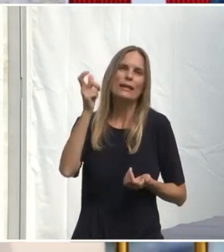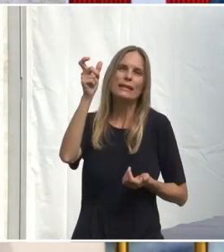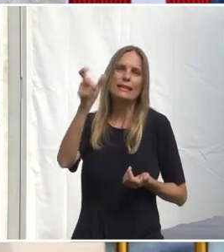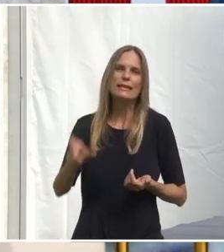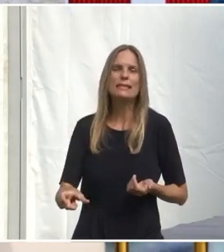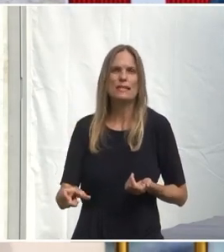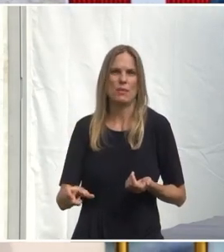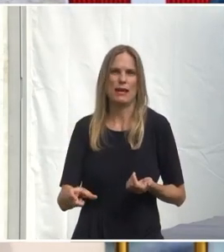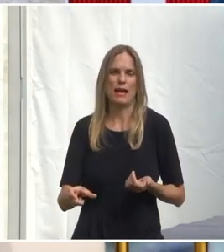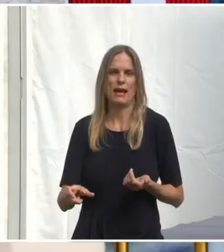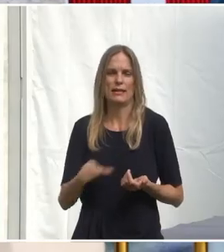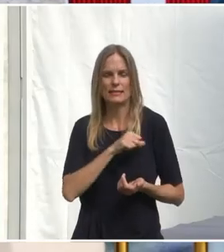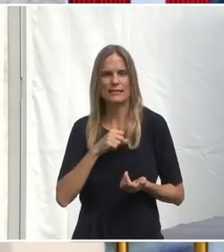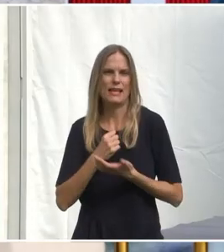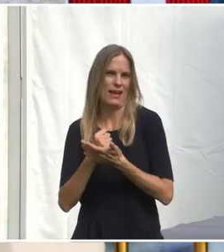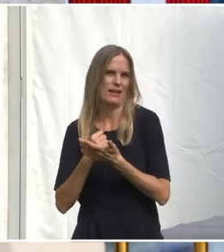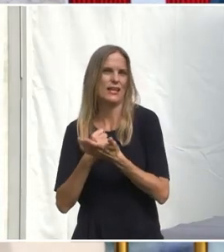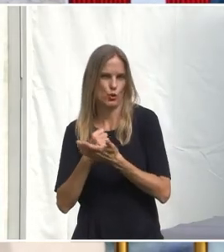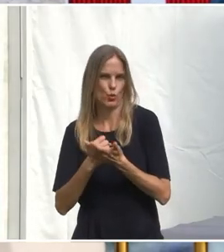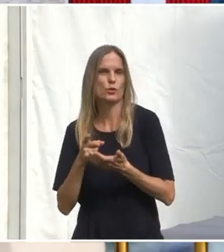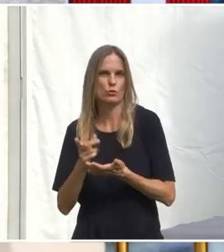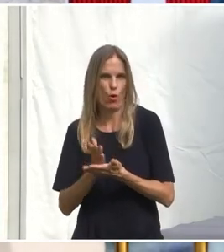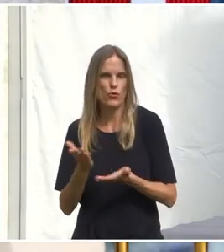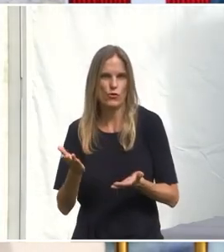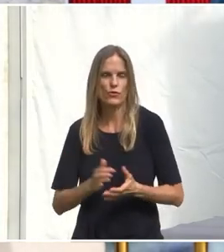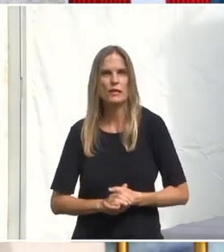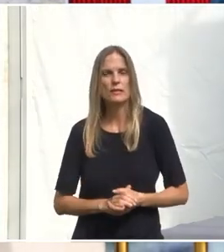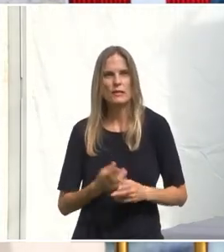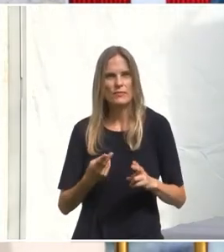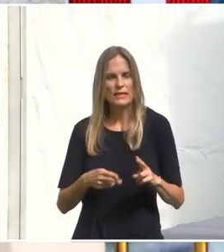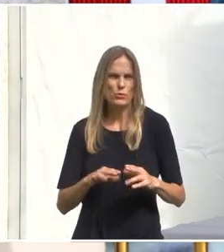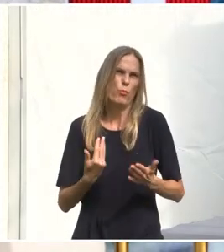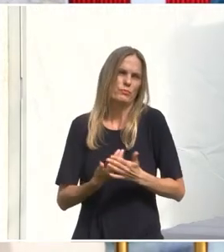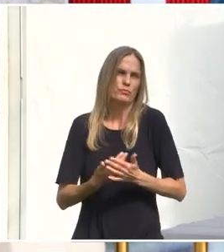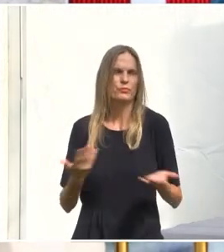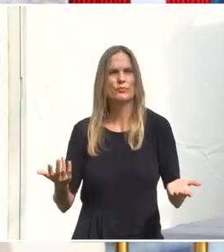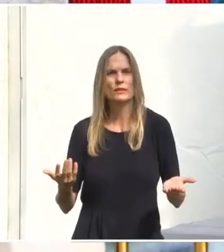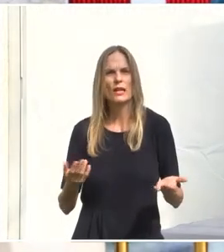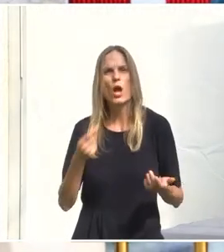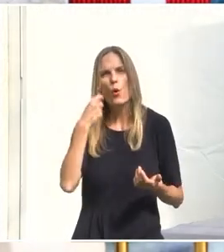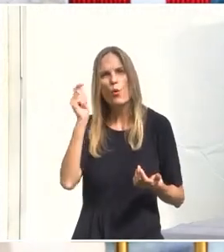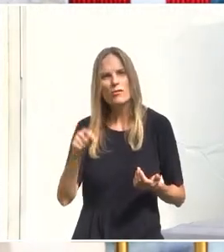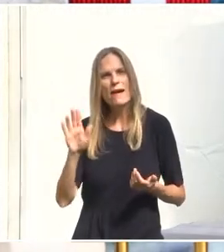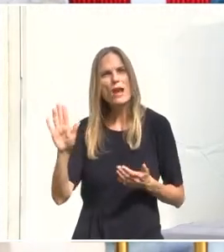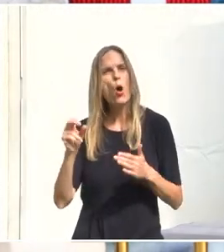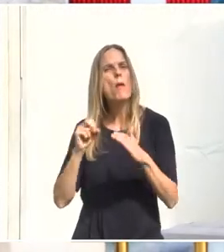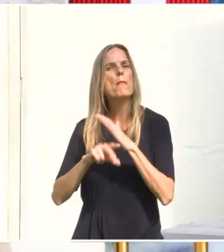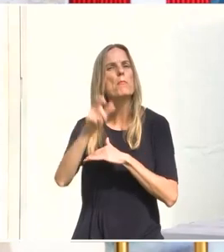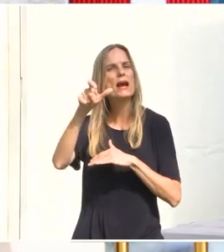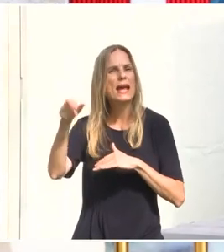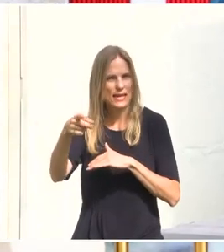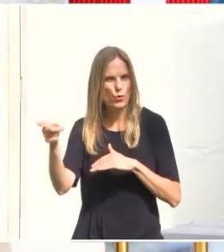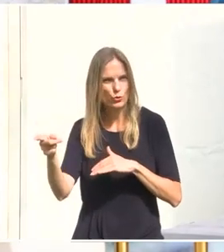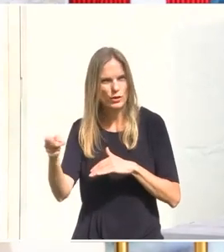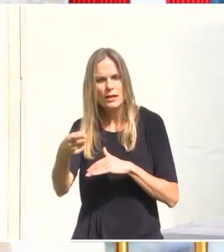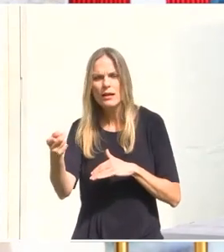a resource. So it's very easy to go into, you know, let's take the example of Ukrainian refugees. It's like, where do they